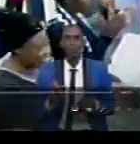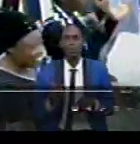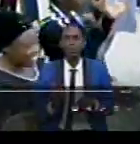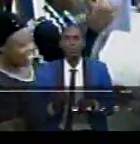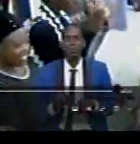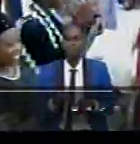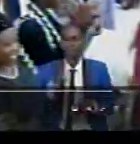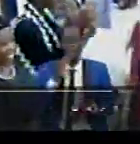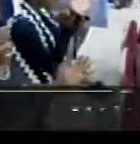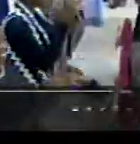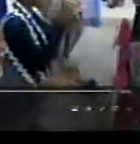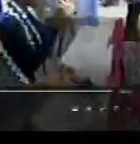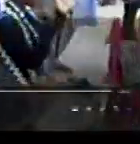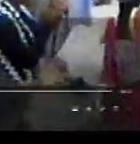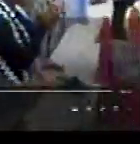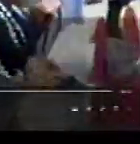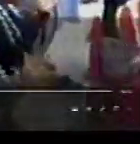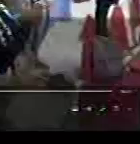Welcome, sir.